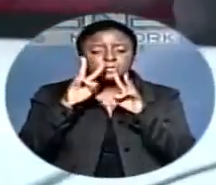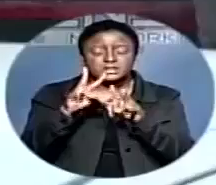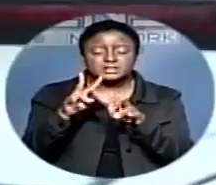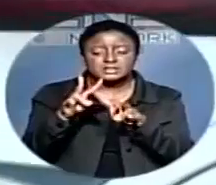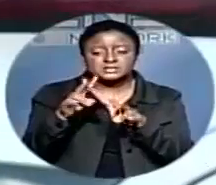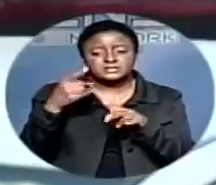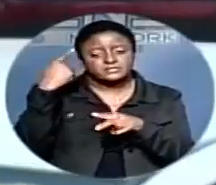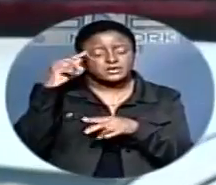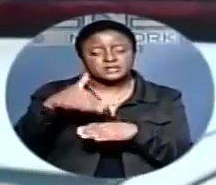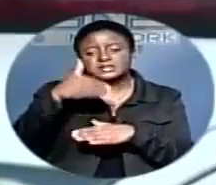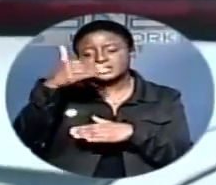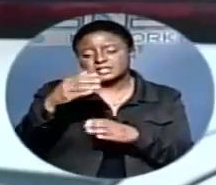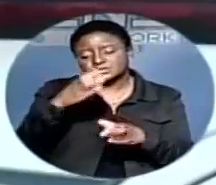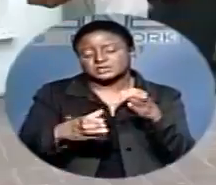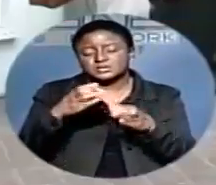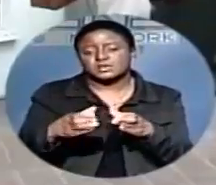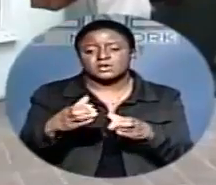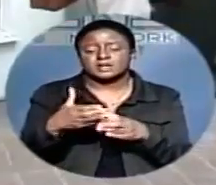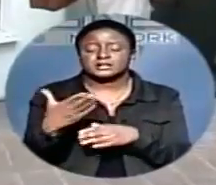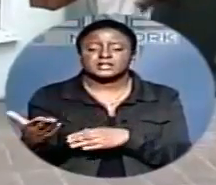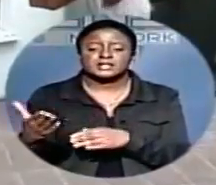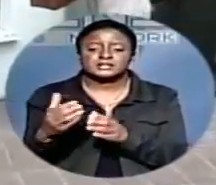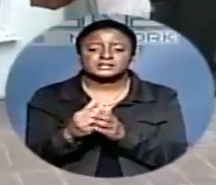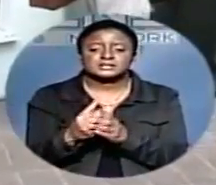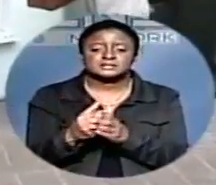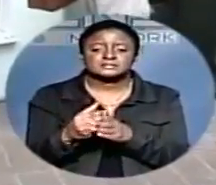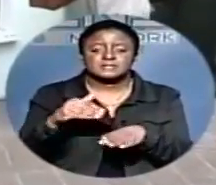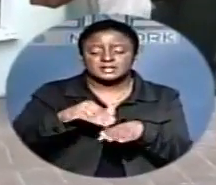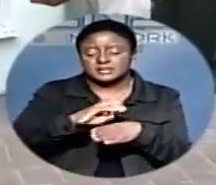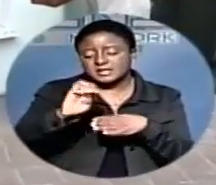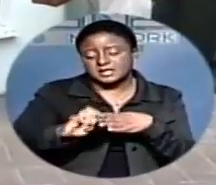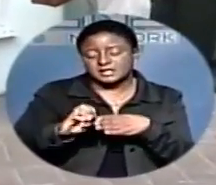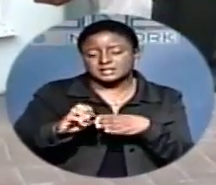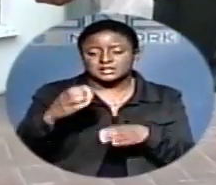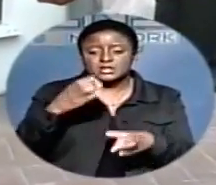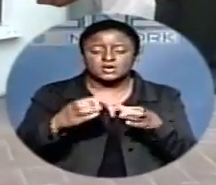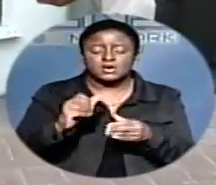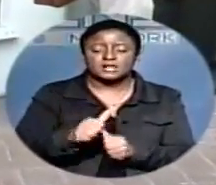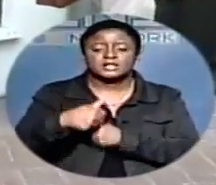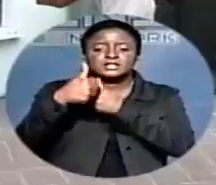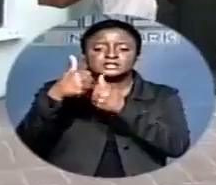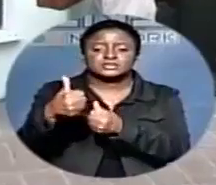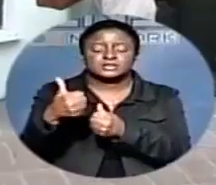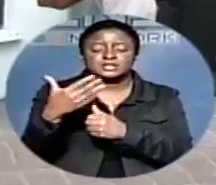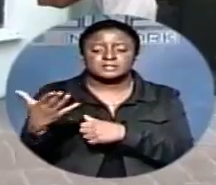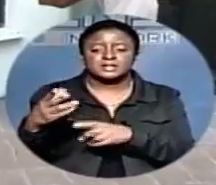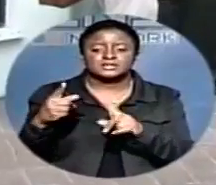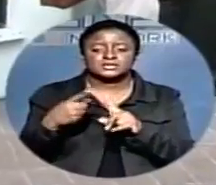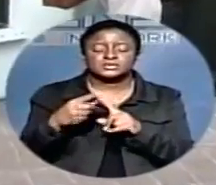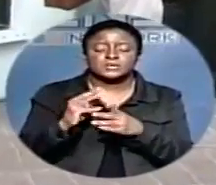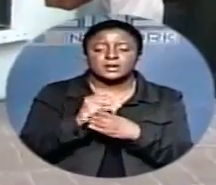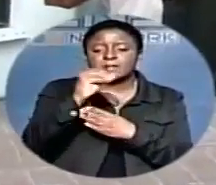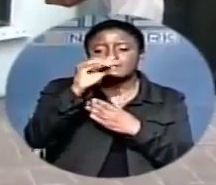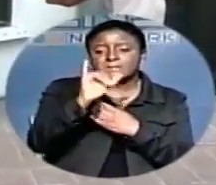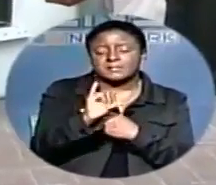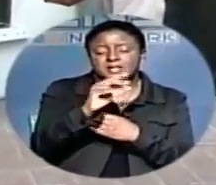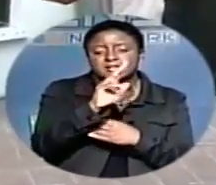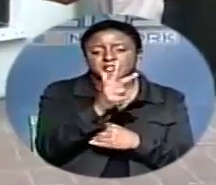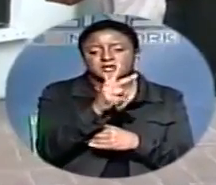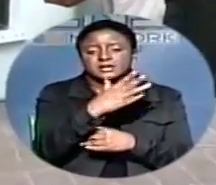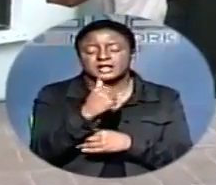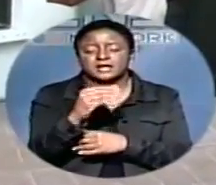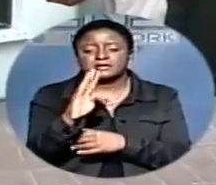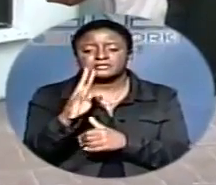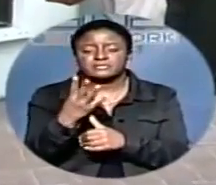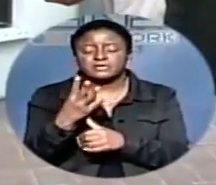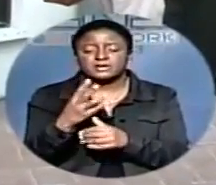to call 4 witnesses. In the end, the court adjourned the matter to May 3rd and 4th. At that time, both sides will present their arguments